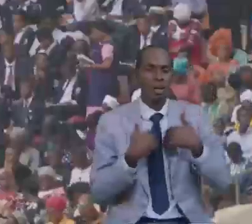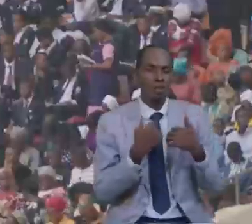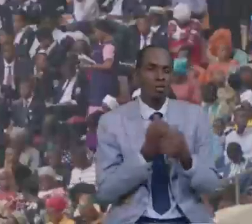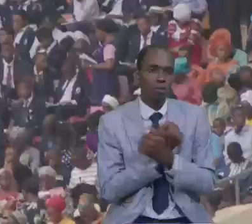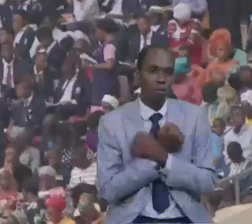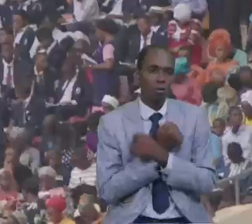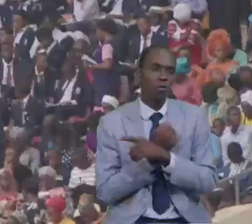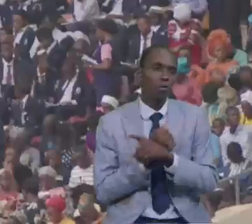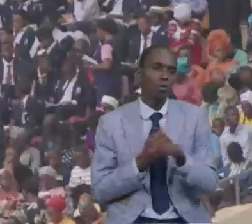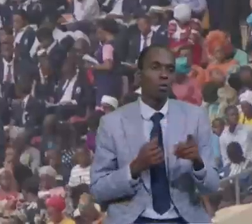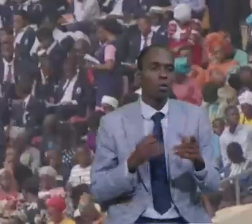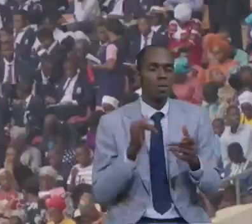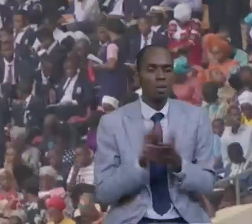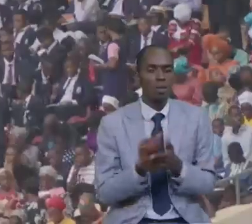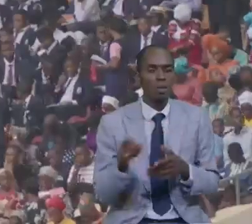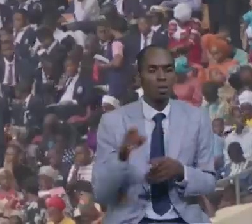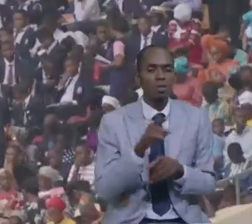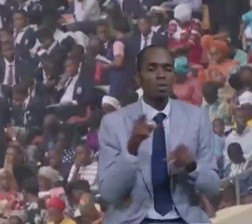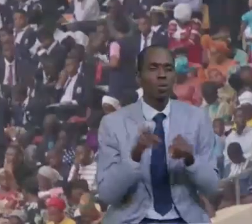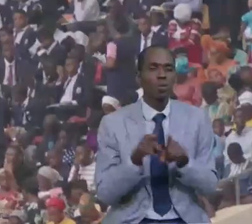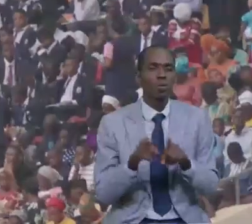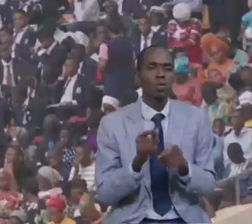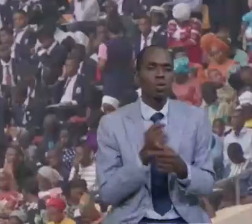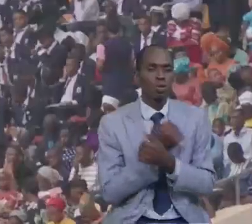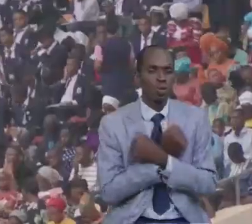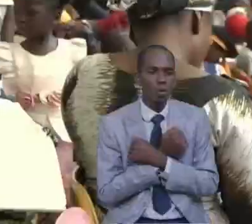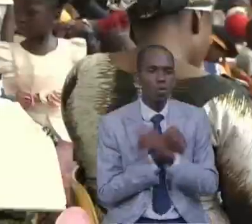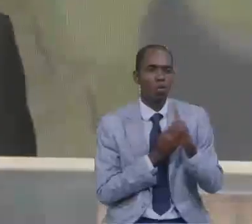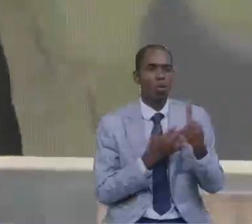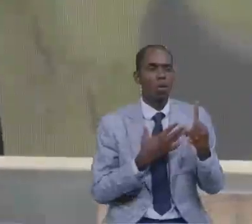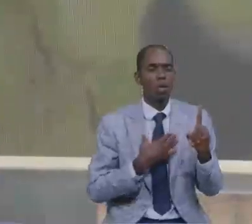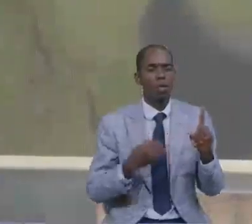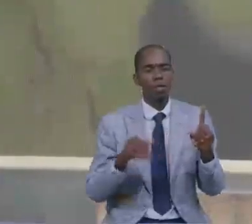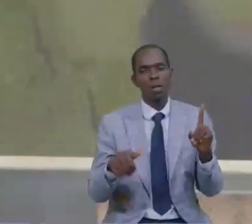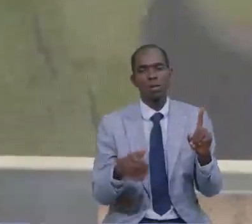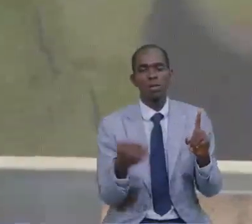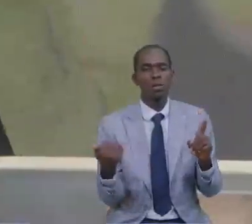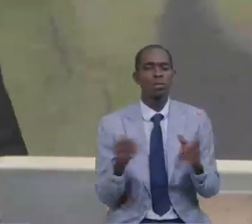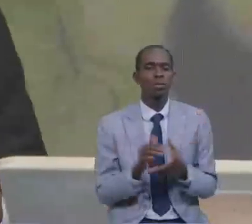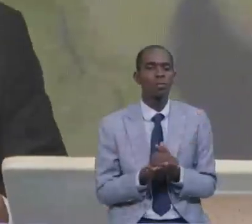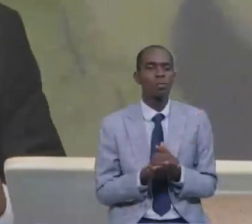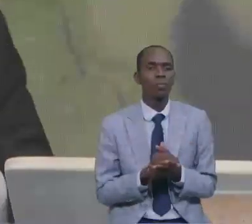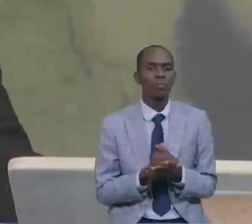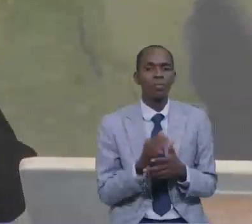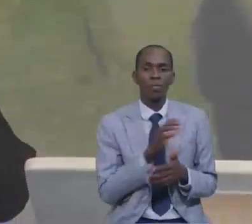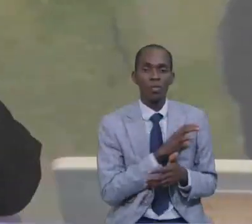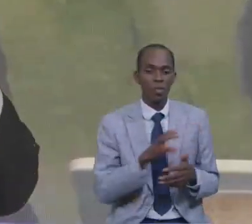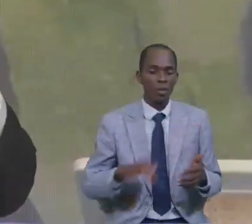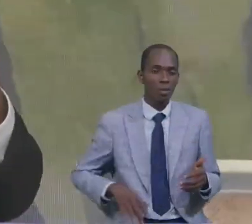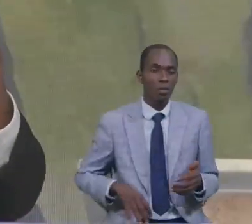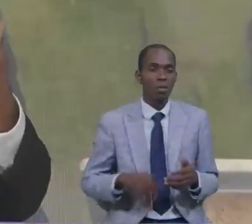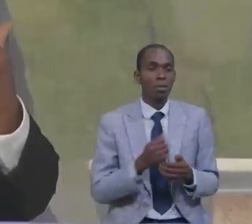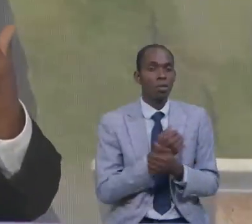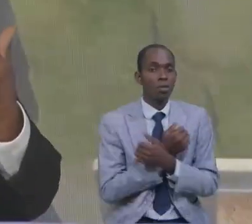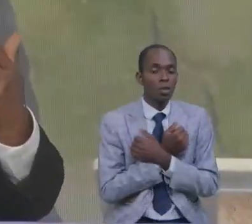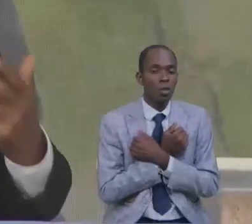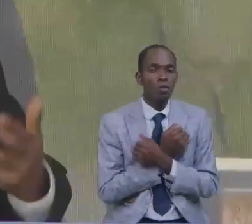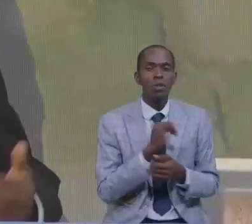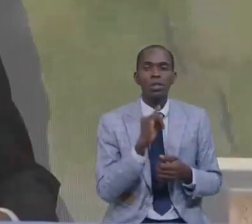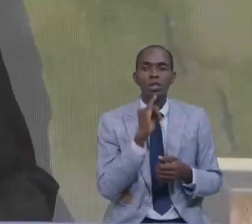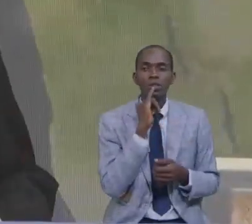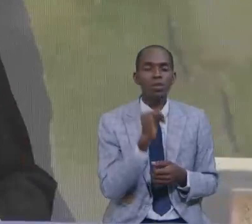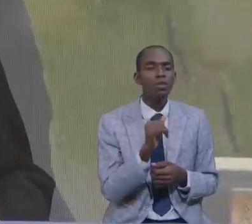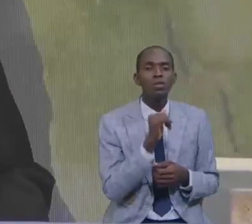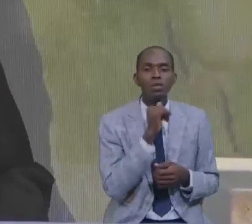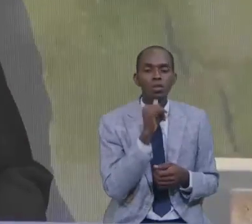Christ's love is not superficial. Christ's love is not